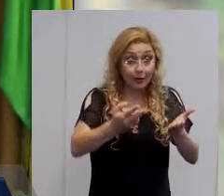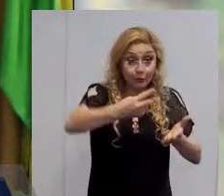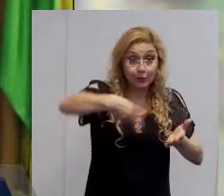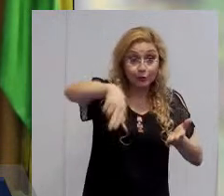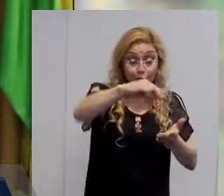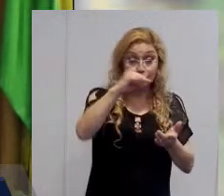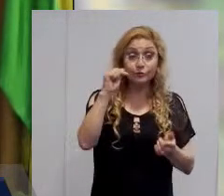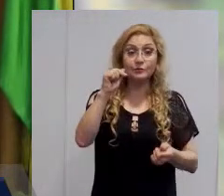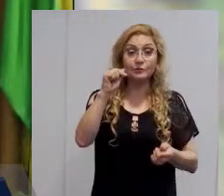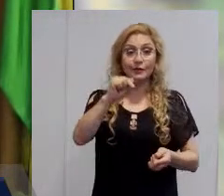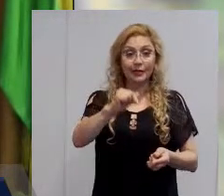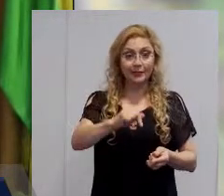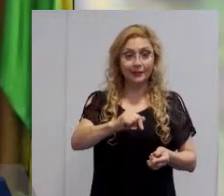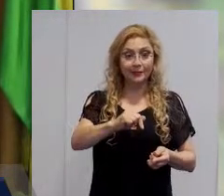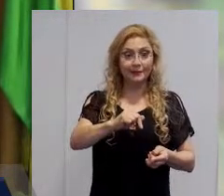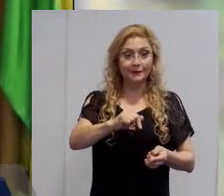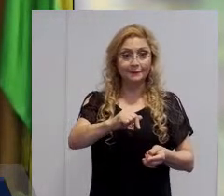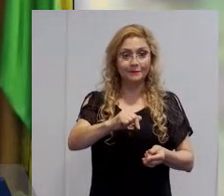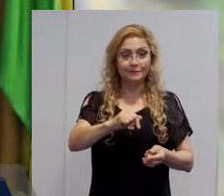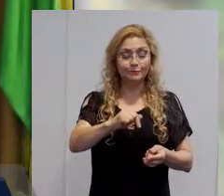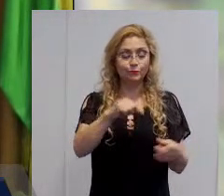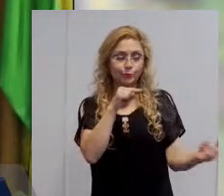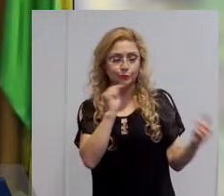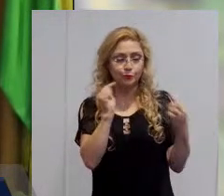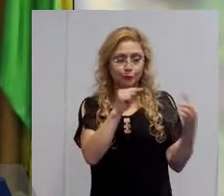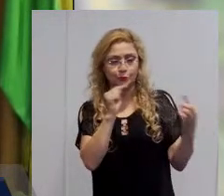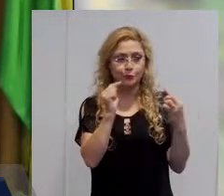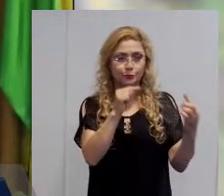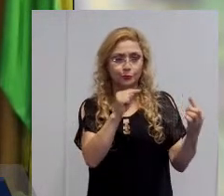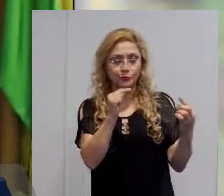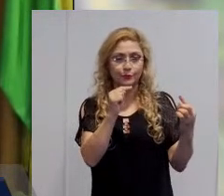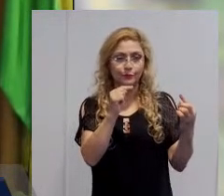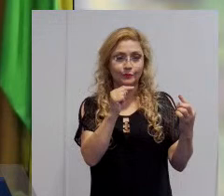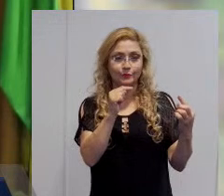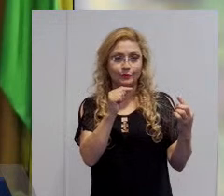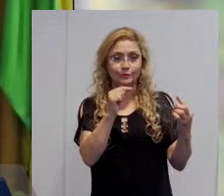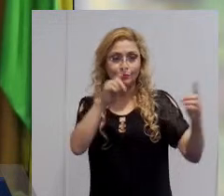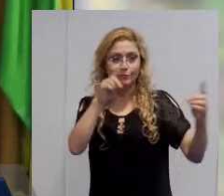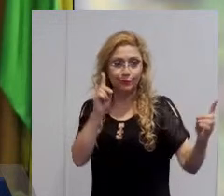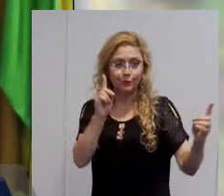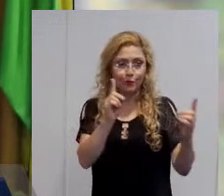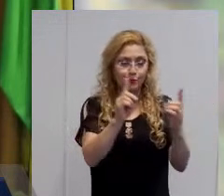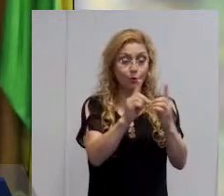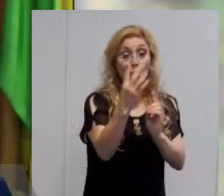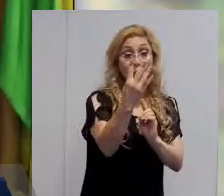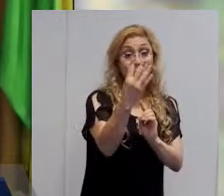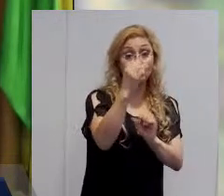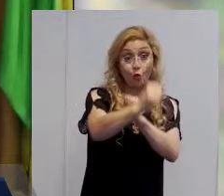Now that we are here today,